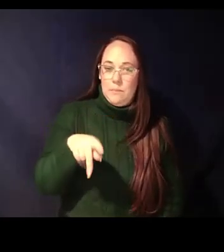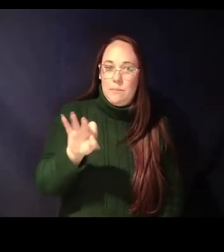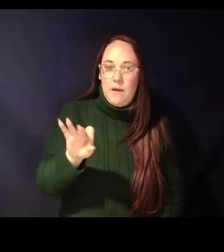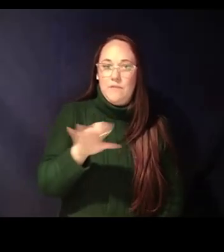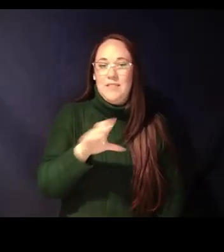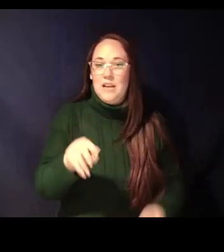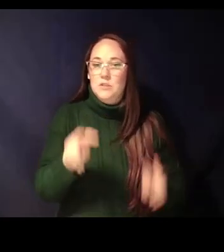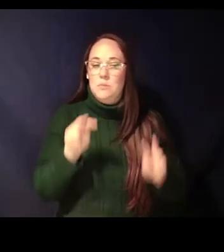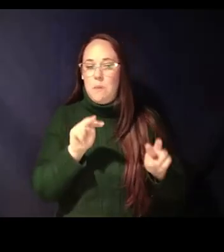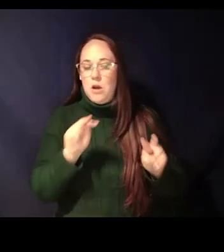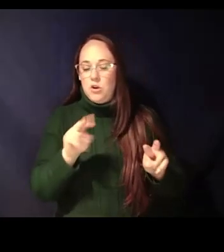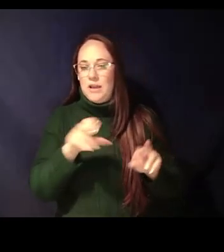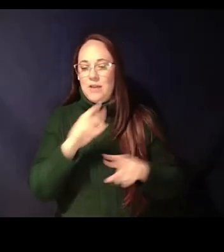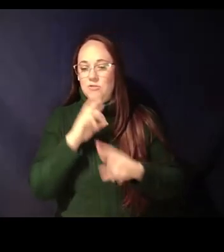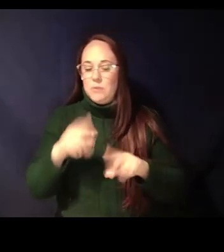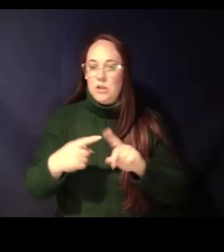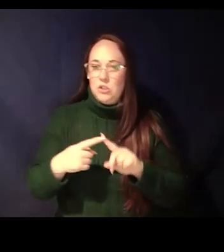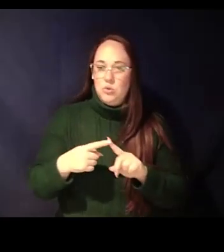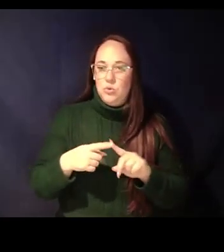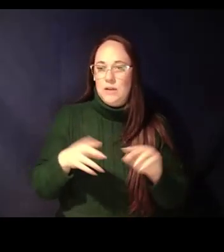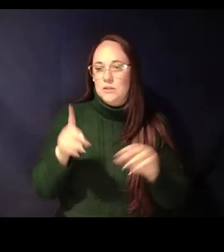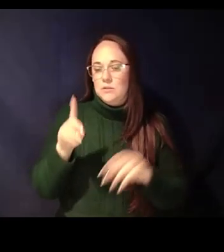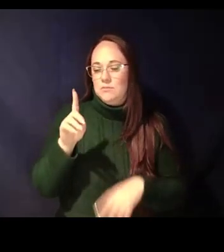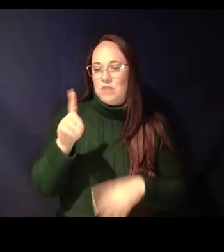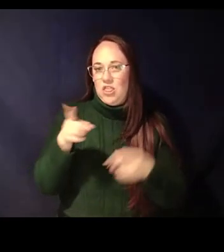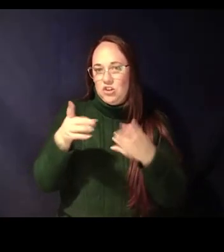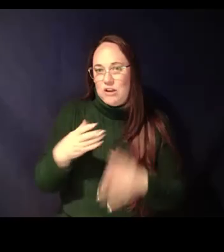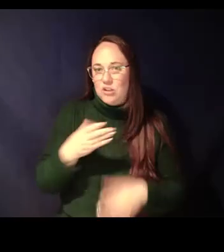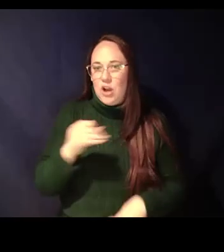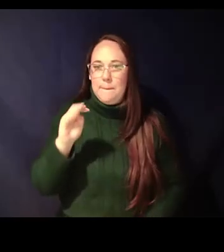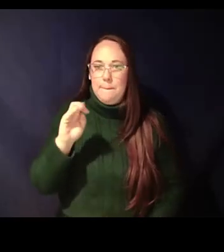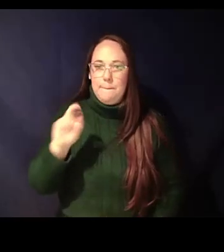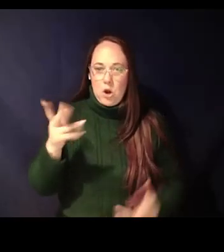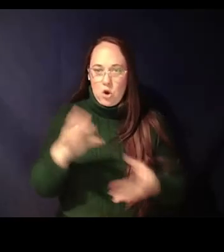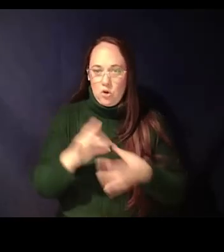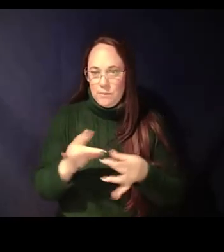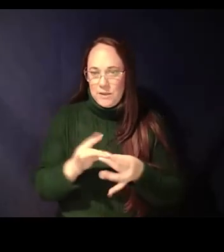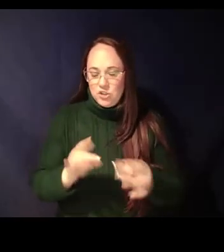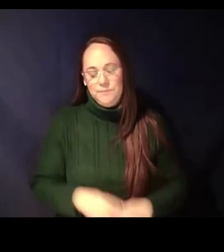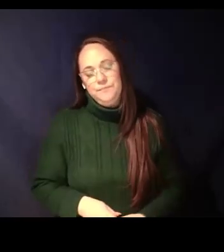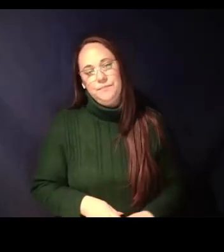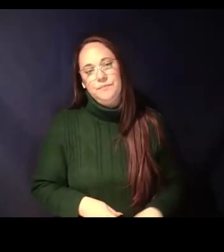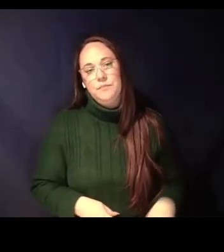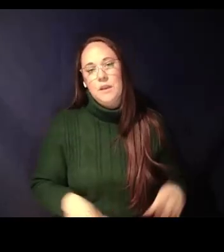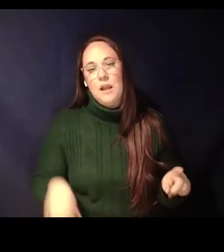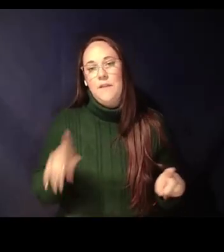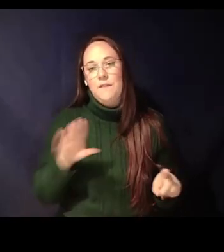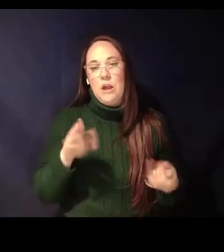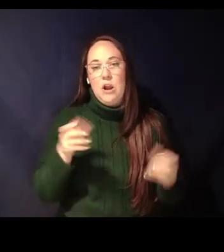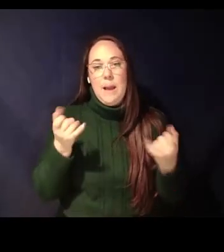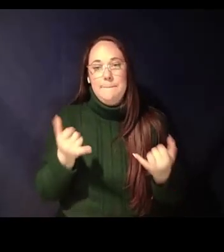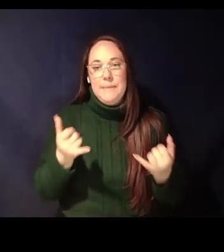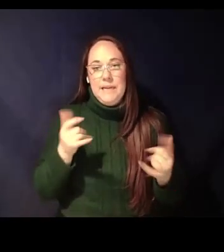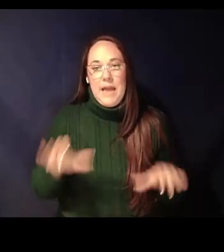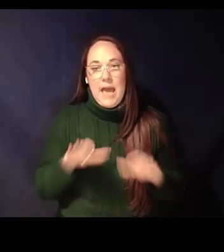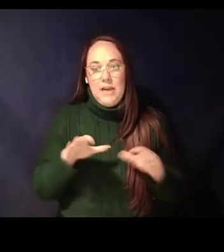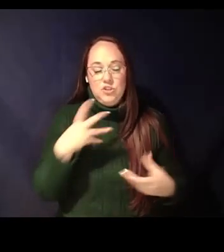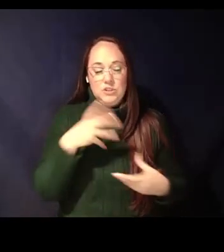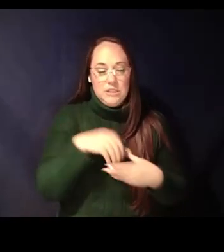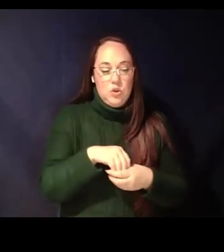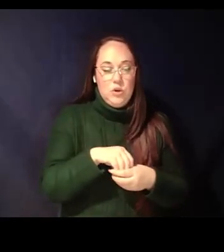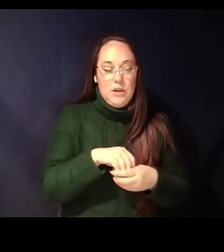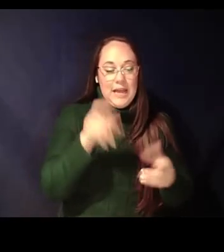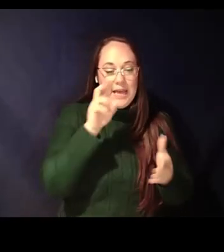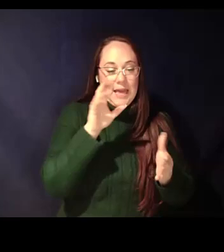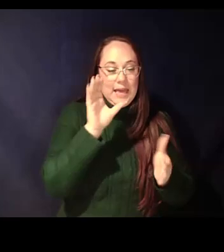to, as both the director and Mark previously mentioned. Their immediate actions have included